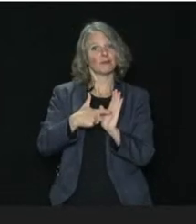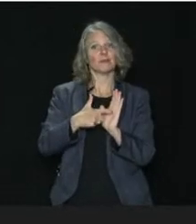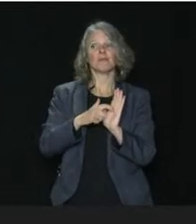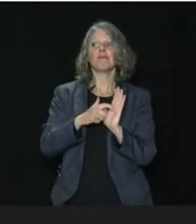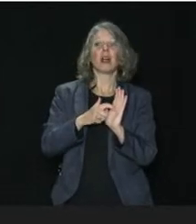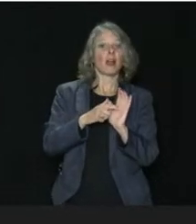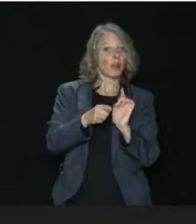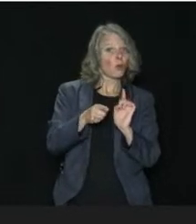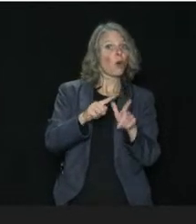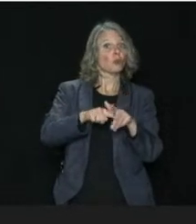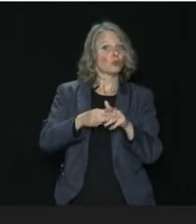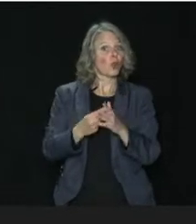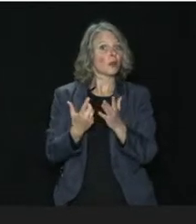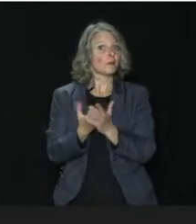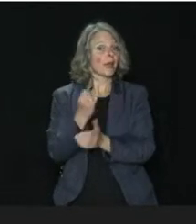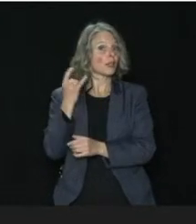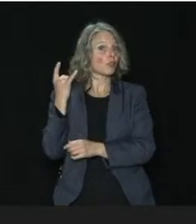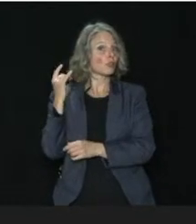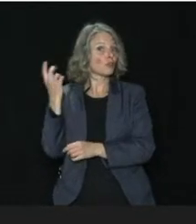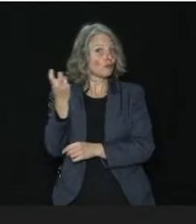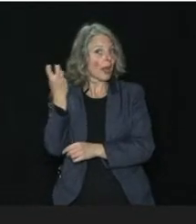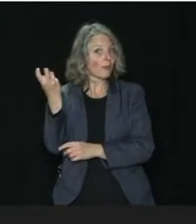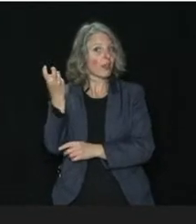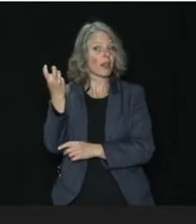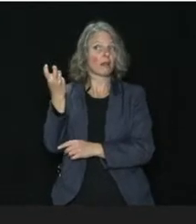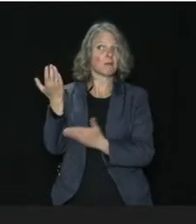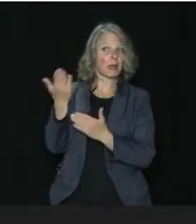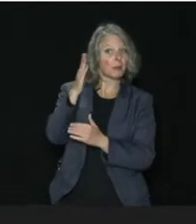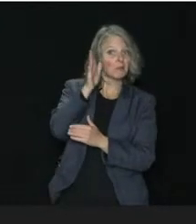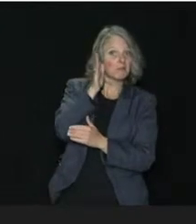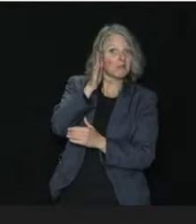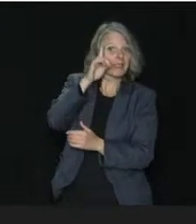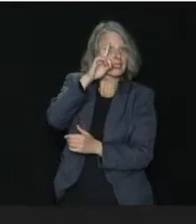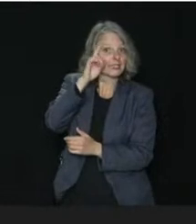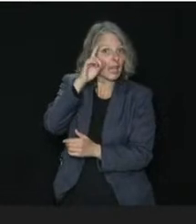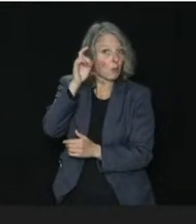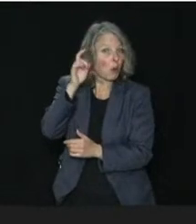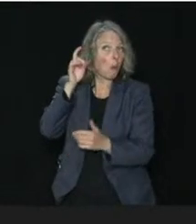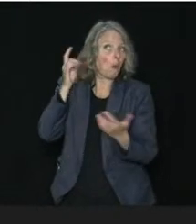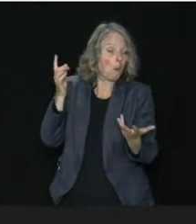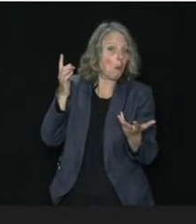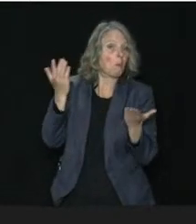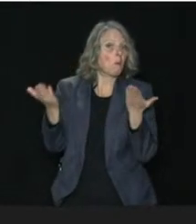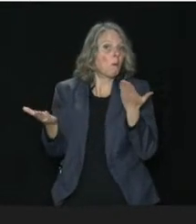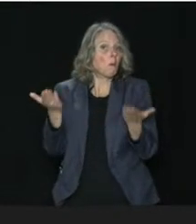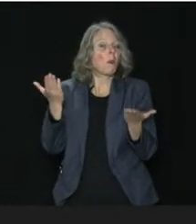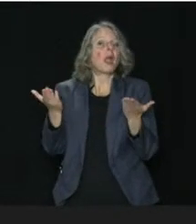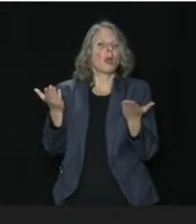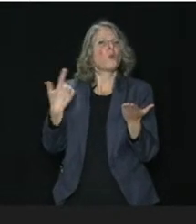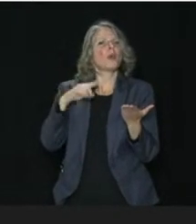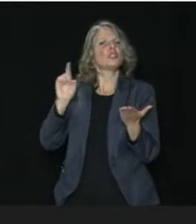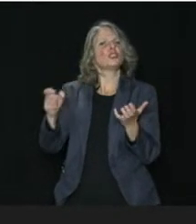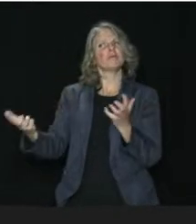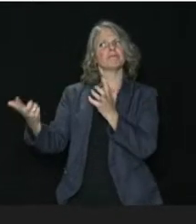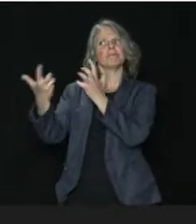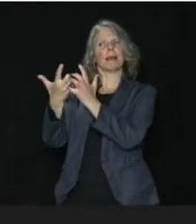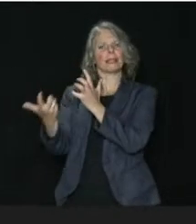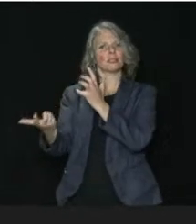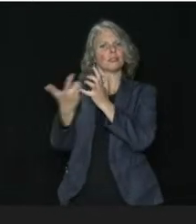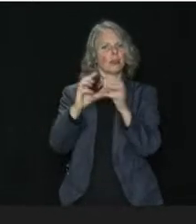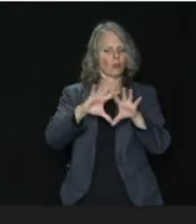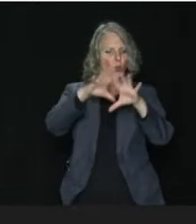start to travel again, perhaps this summer, if everything goes well, it would make sense for us to align with partners around the